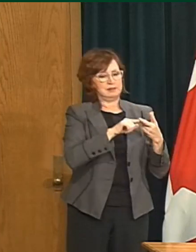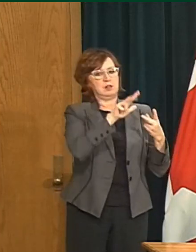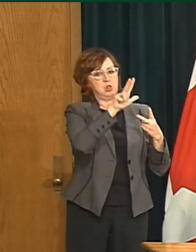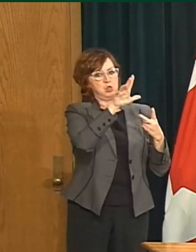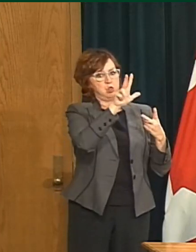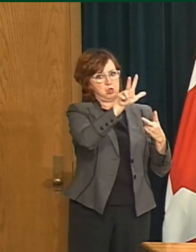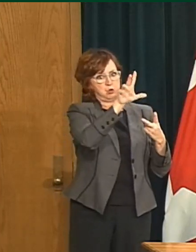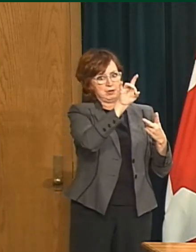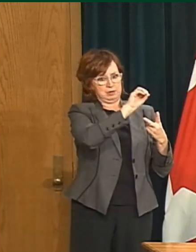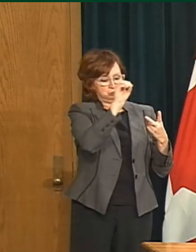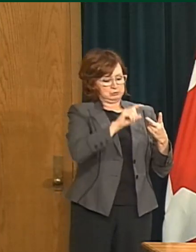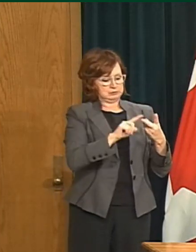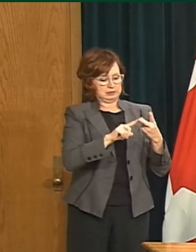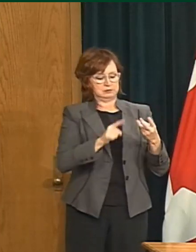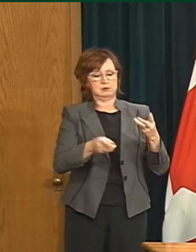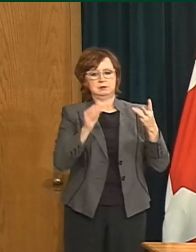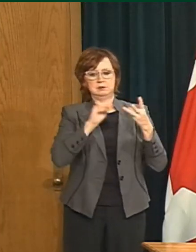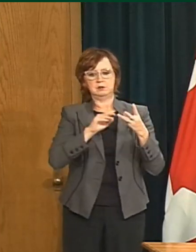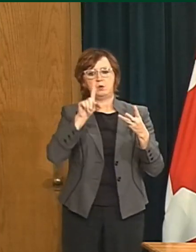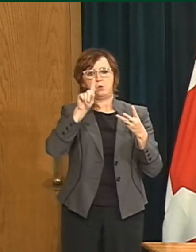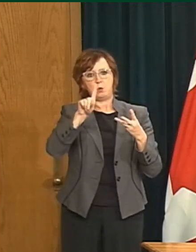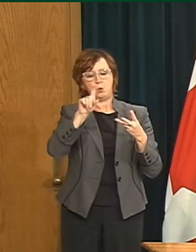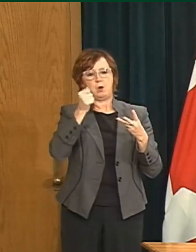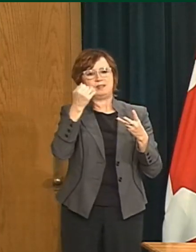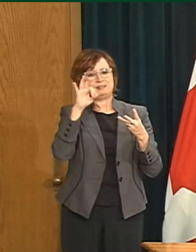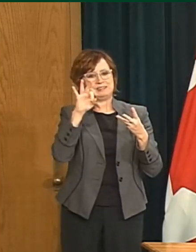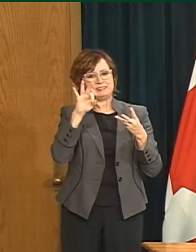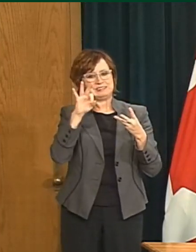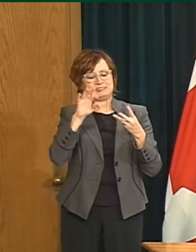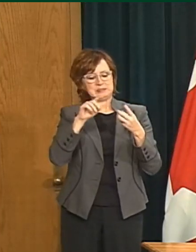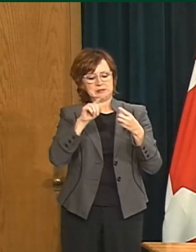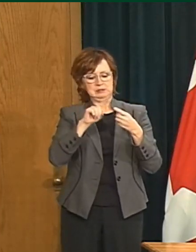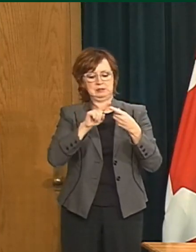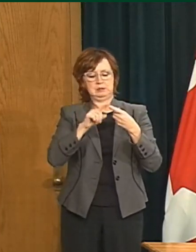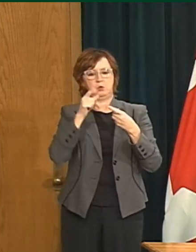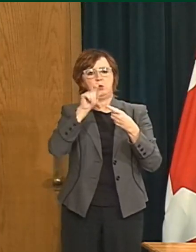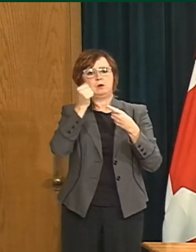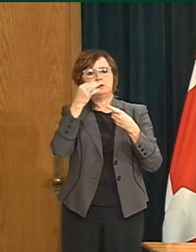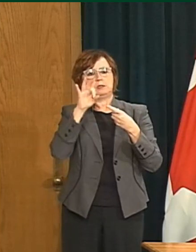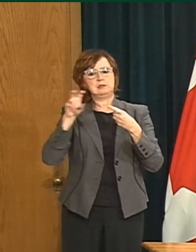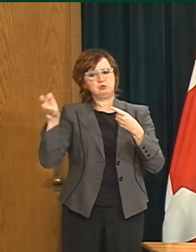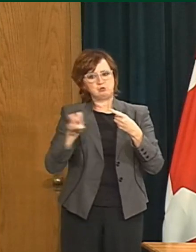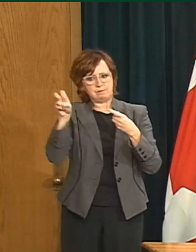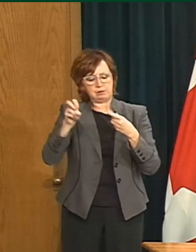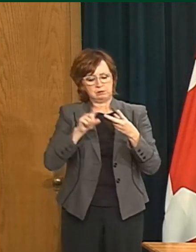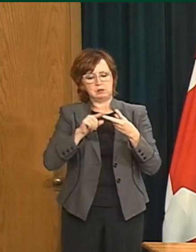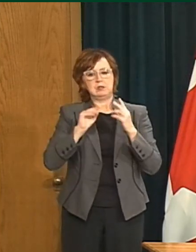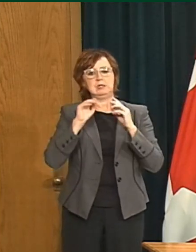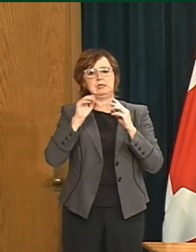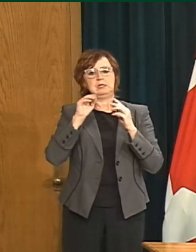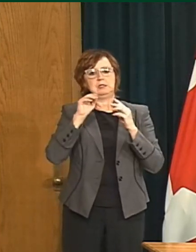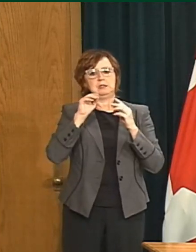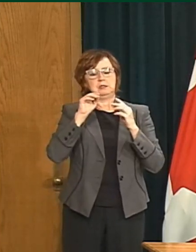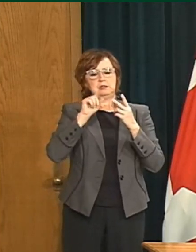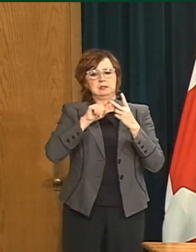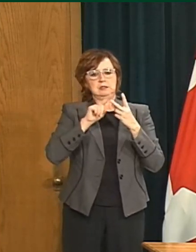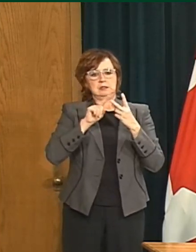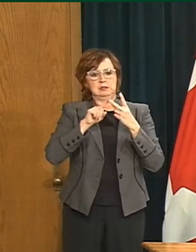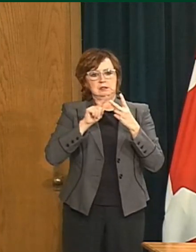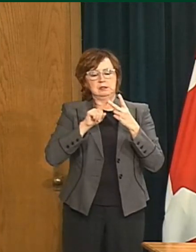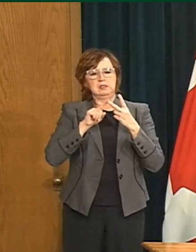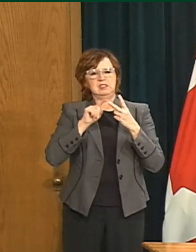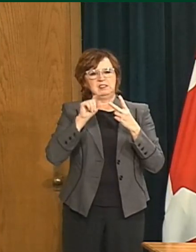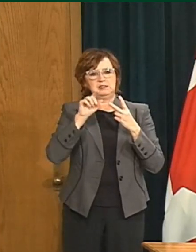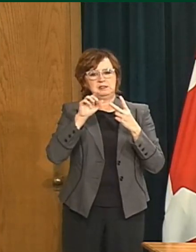in the province, 119 are related to travel, 90 are community contacts, 16 have no identifiable